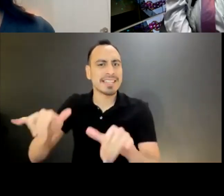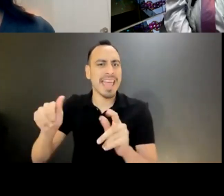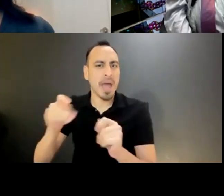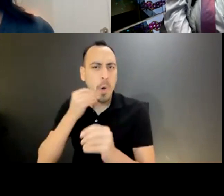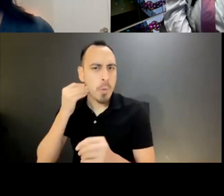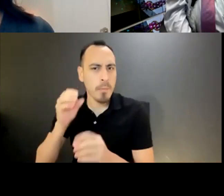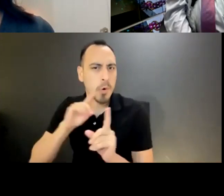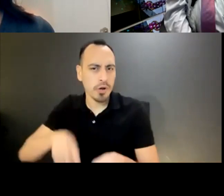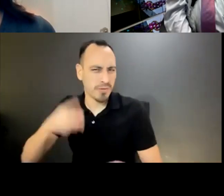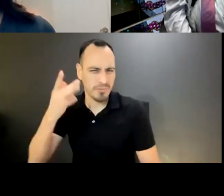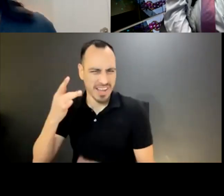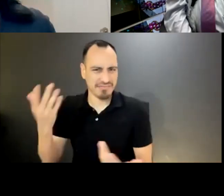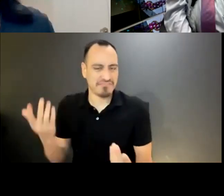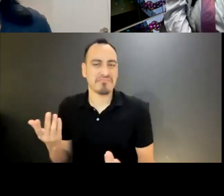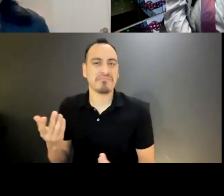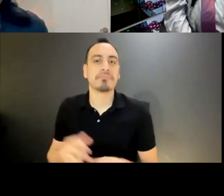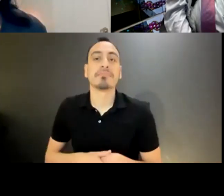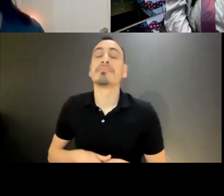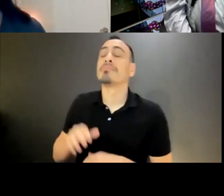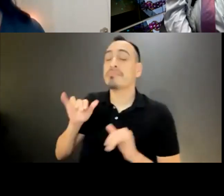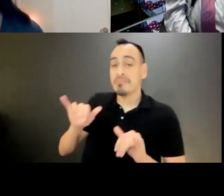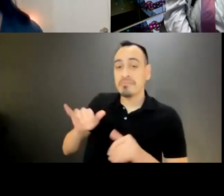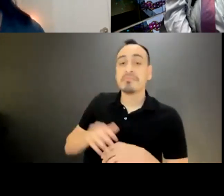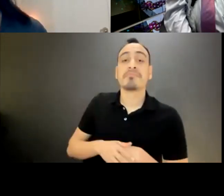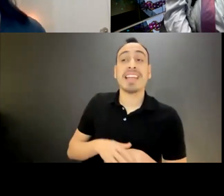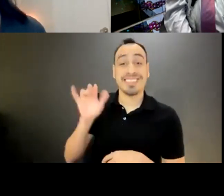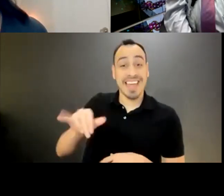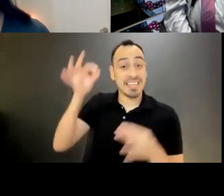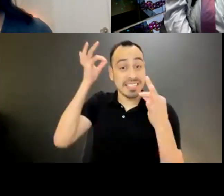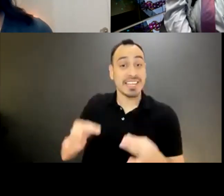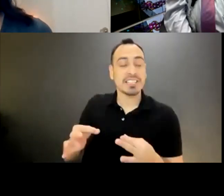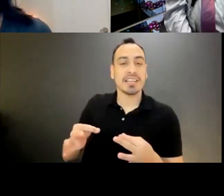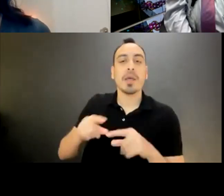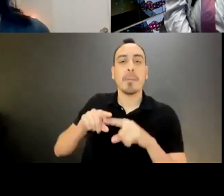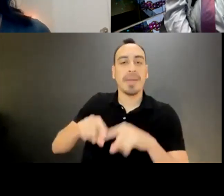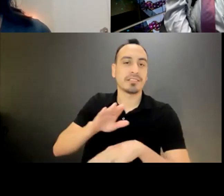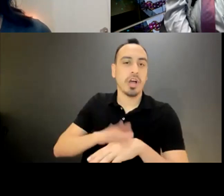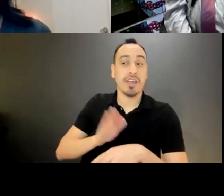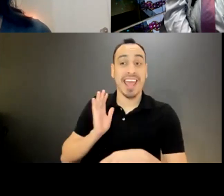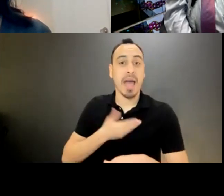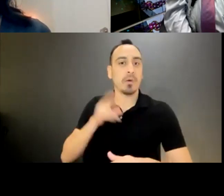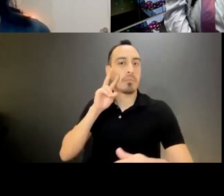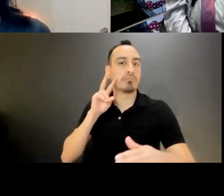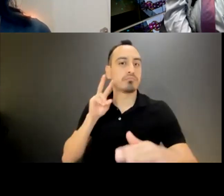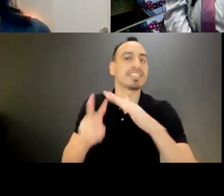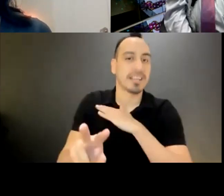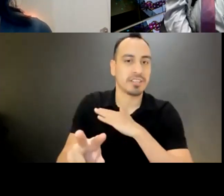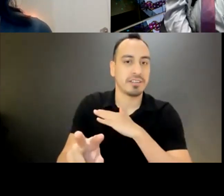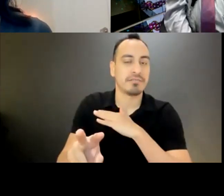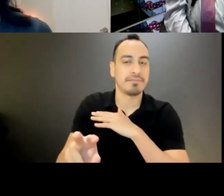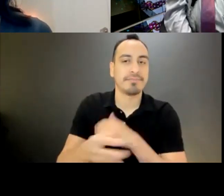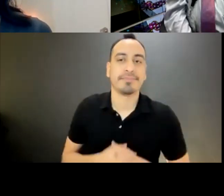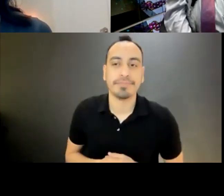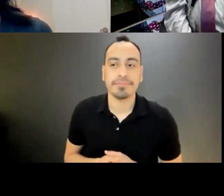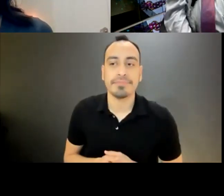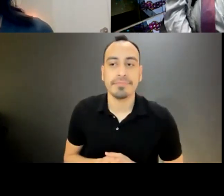So the decision to exit the stay-at-home order was based on a projection. The state